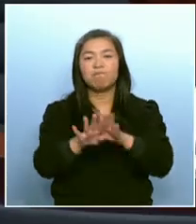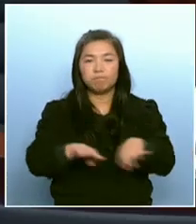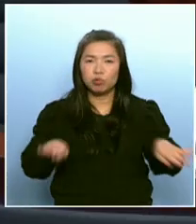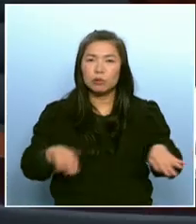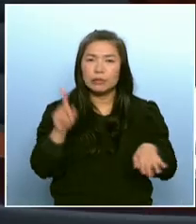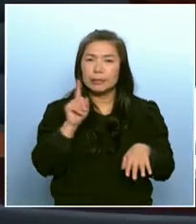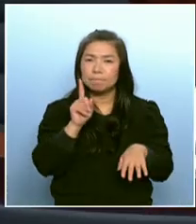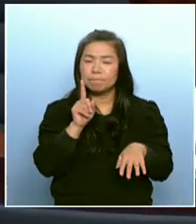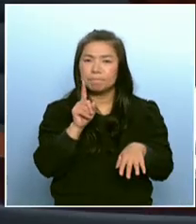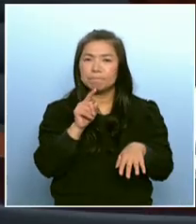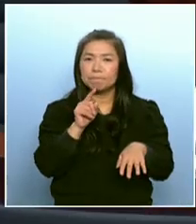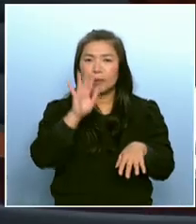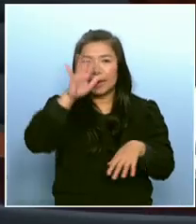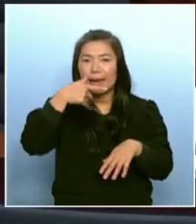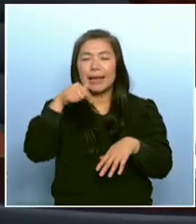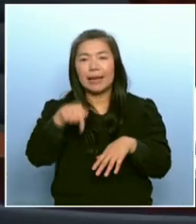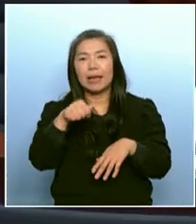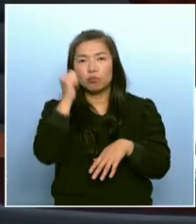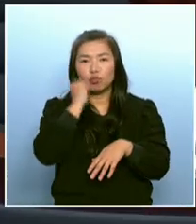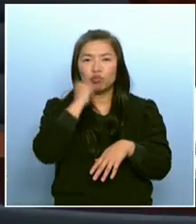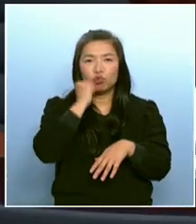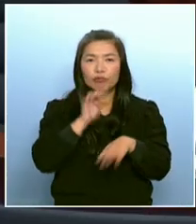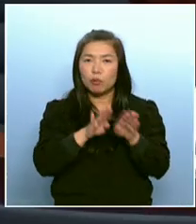Mr. Hong and the other member asked about